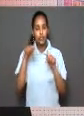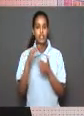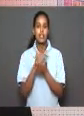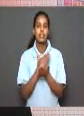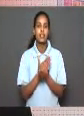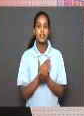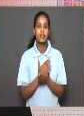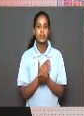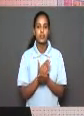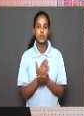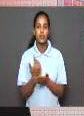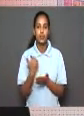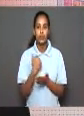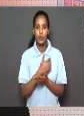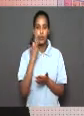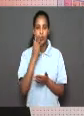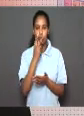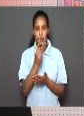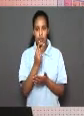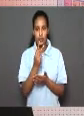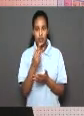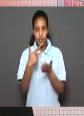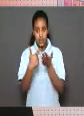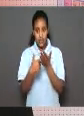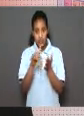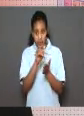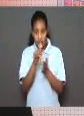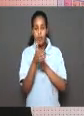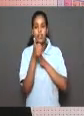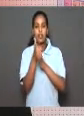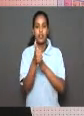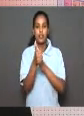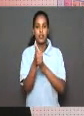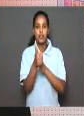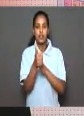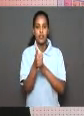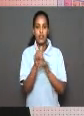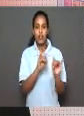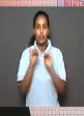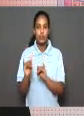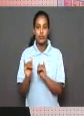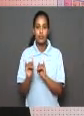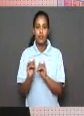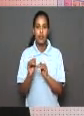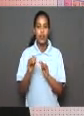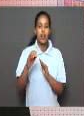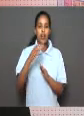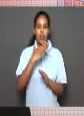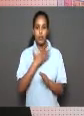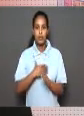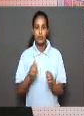In today's lesson, we will look at these same trends with regard to